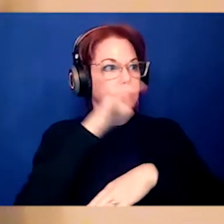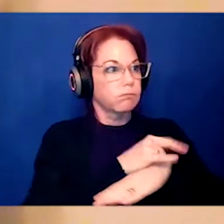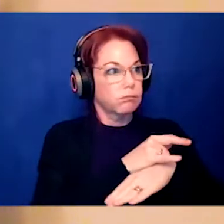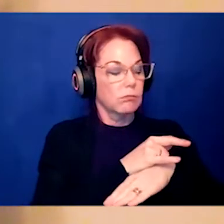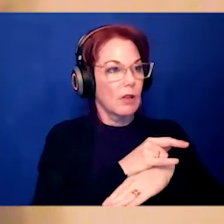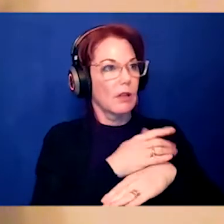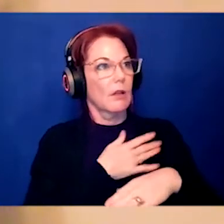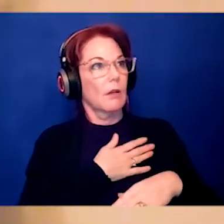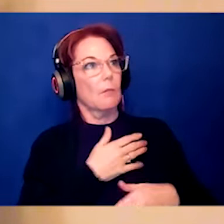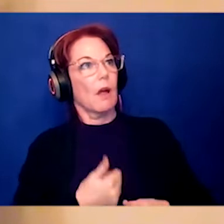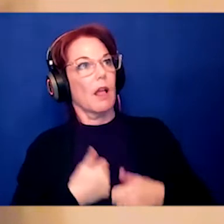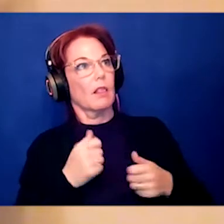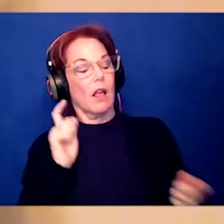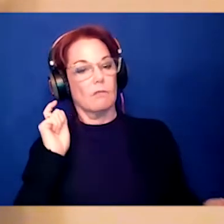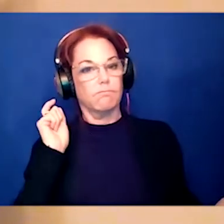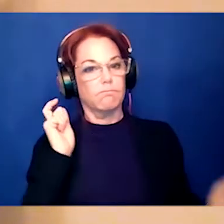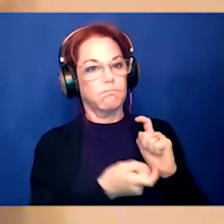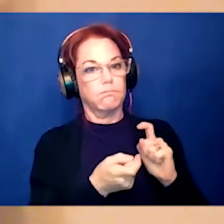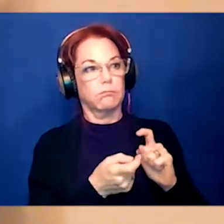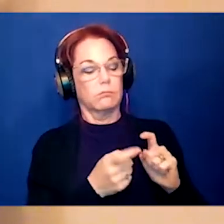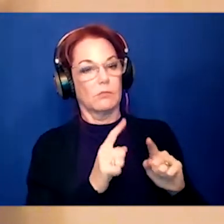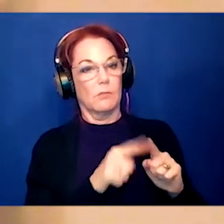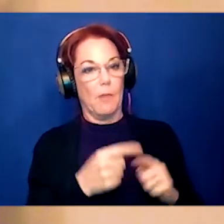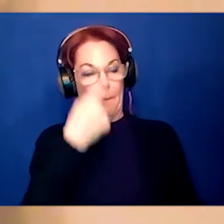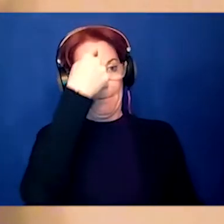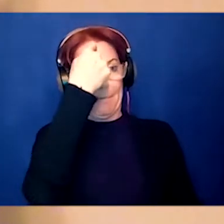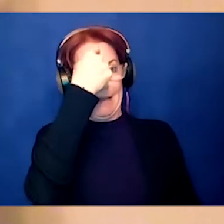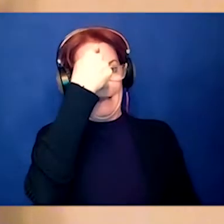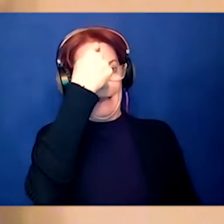head were still just endless rows of white tents.